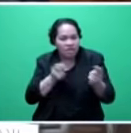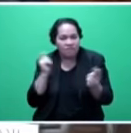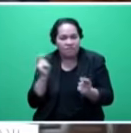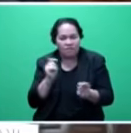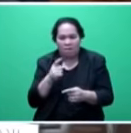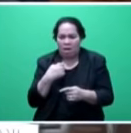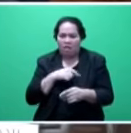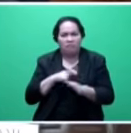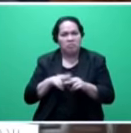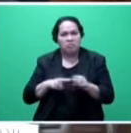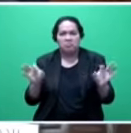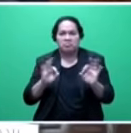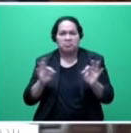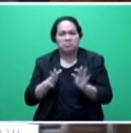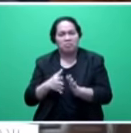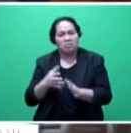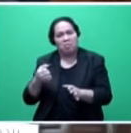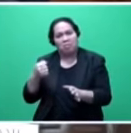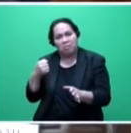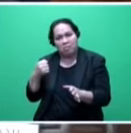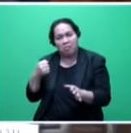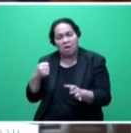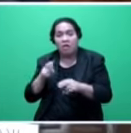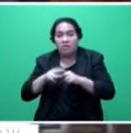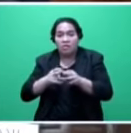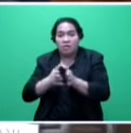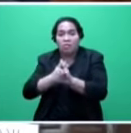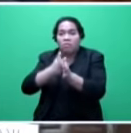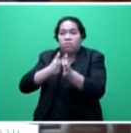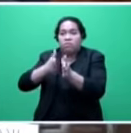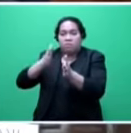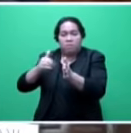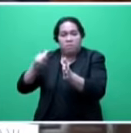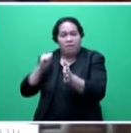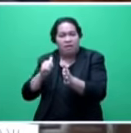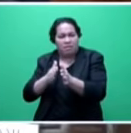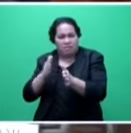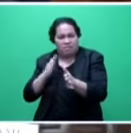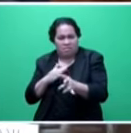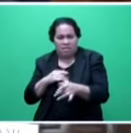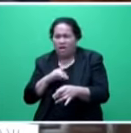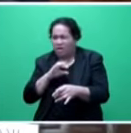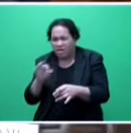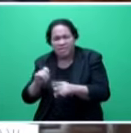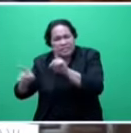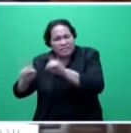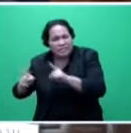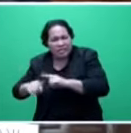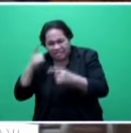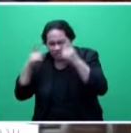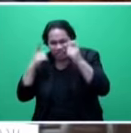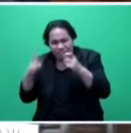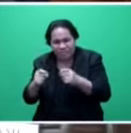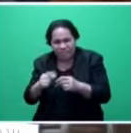stayed behind. Fiji is moving backwards with all unnecessary requirements put into place by the Fiji First